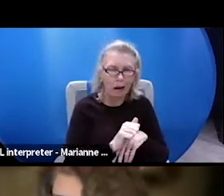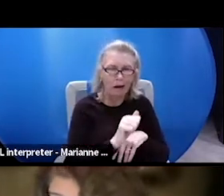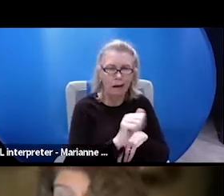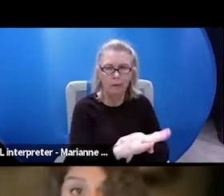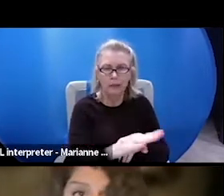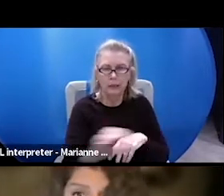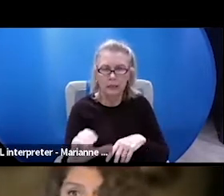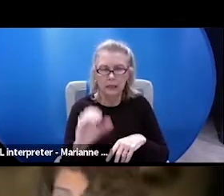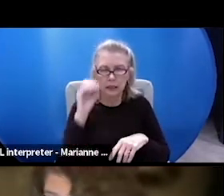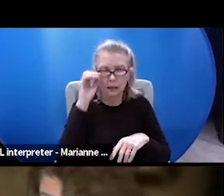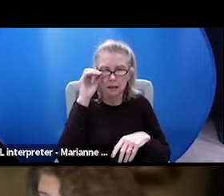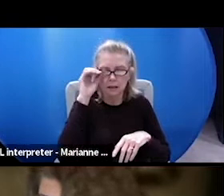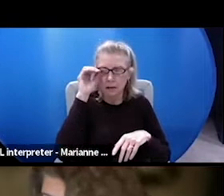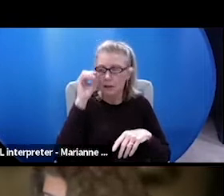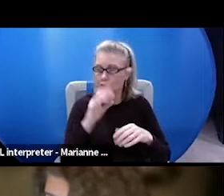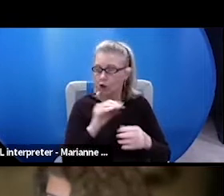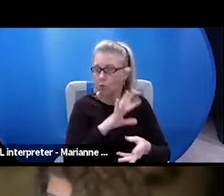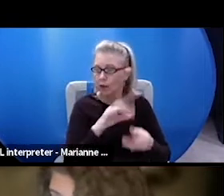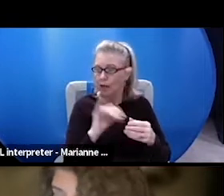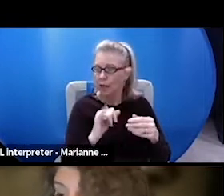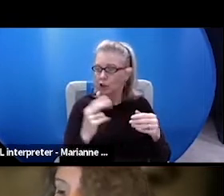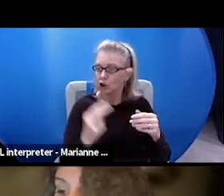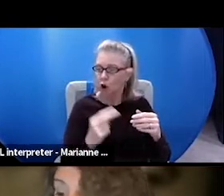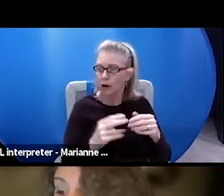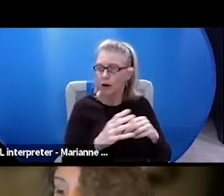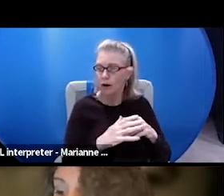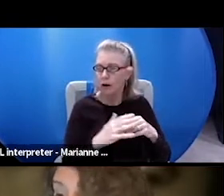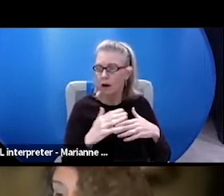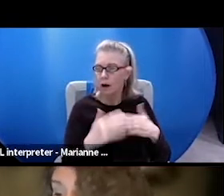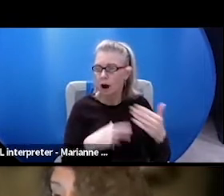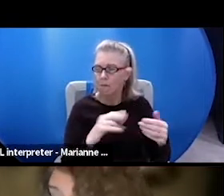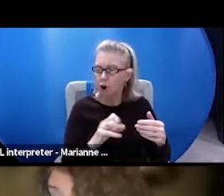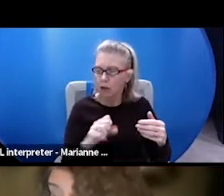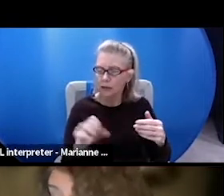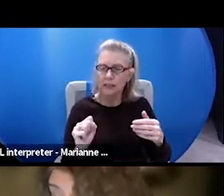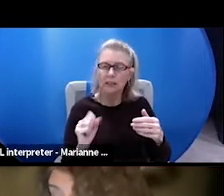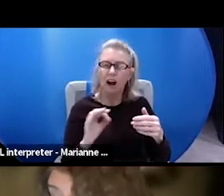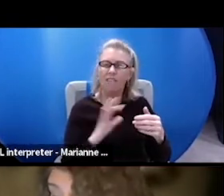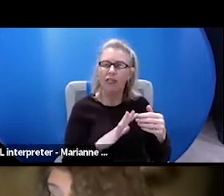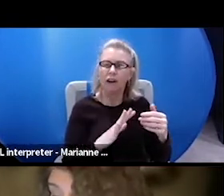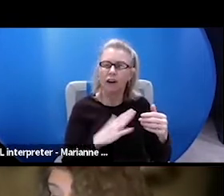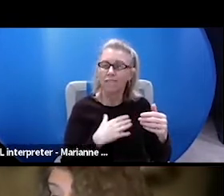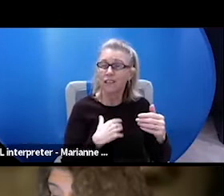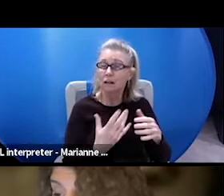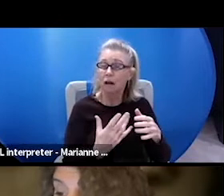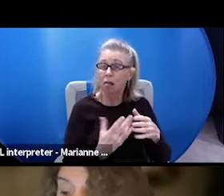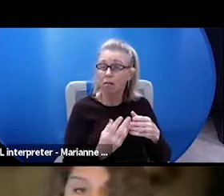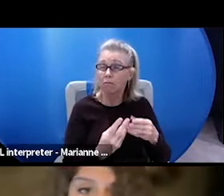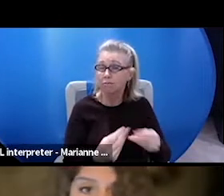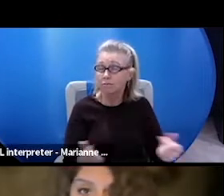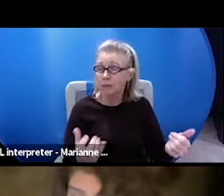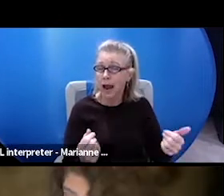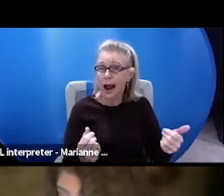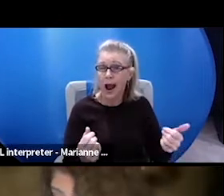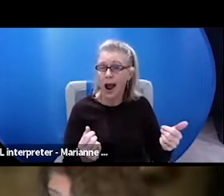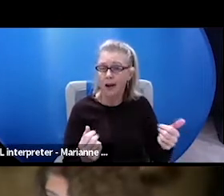The culmination of a historic process of Palestine's physical disappearance and subsequent restrictions